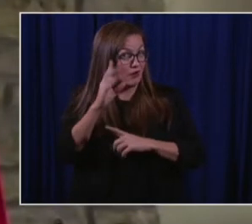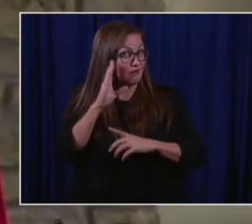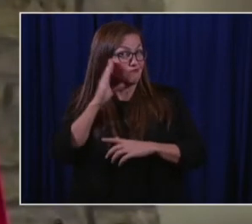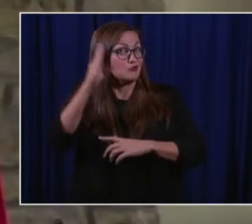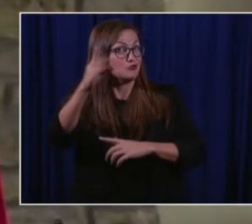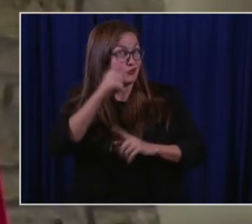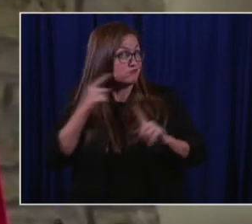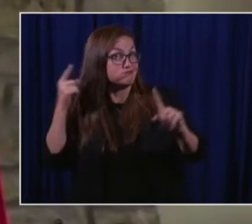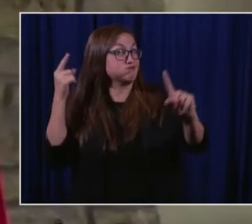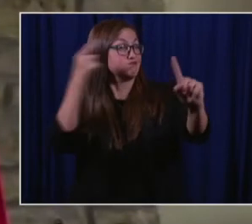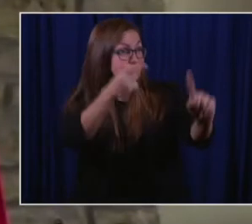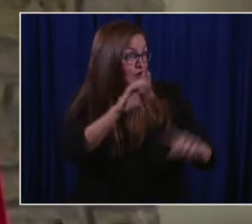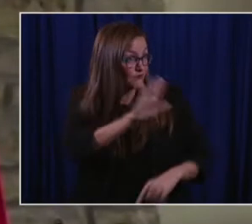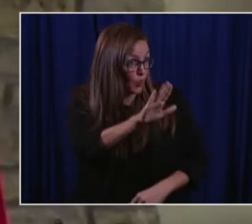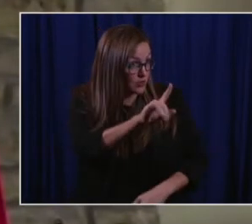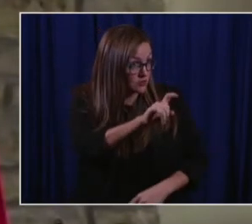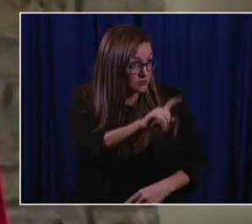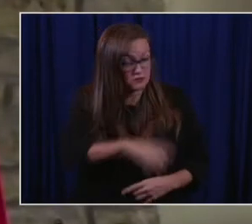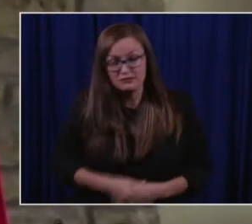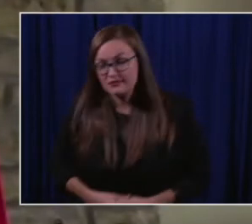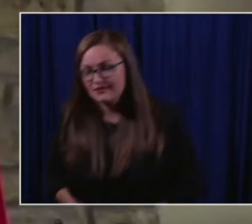No. Look,